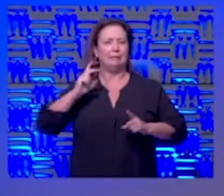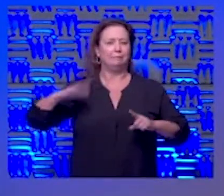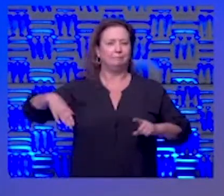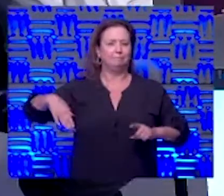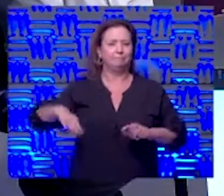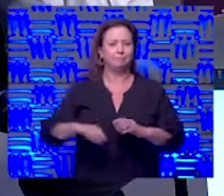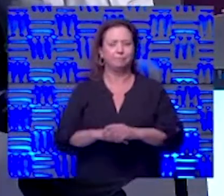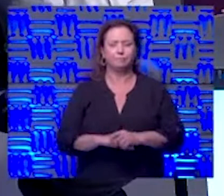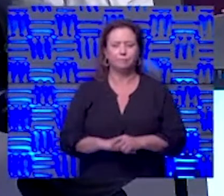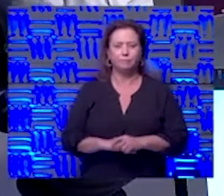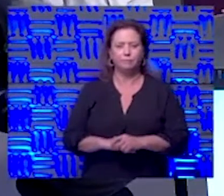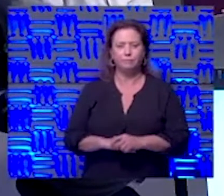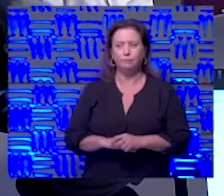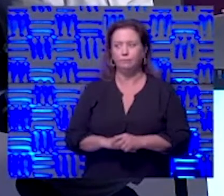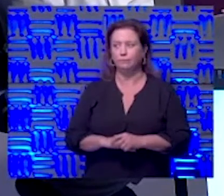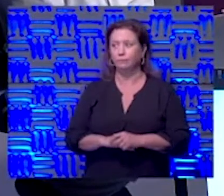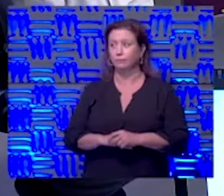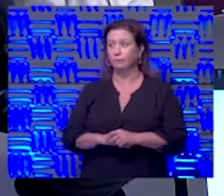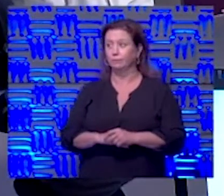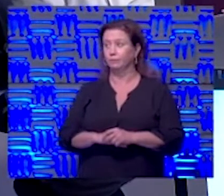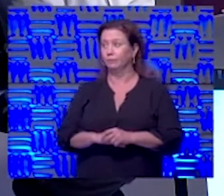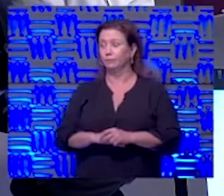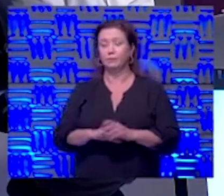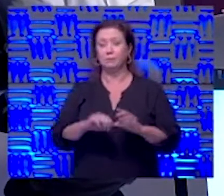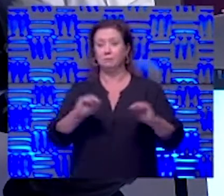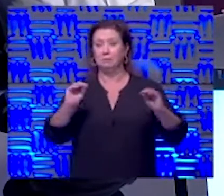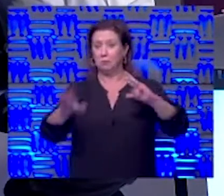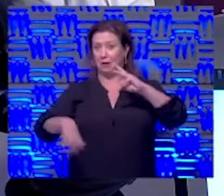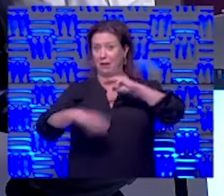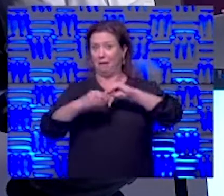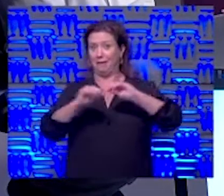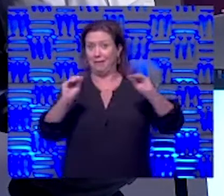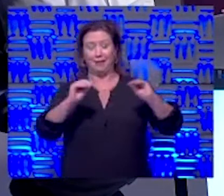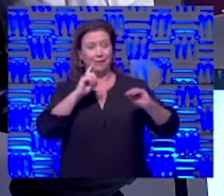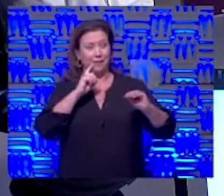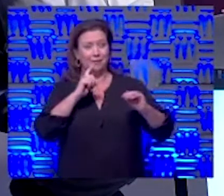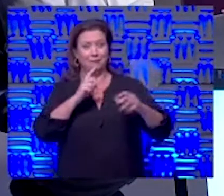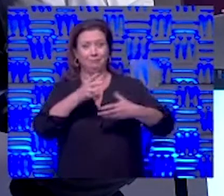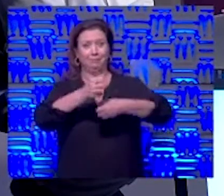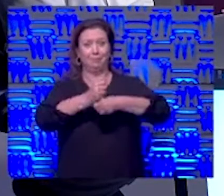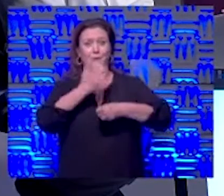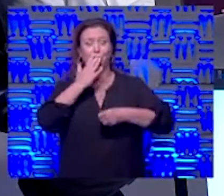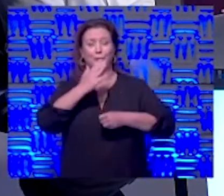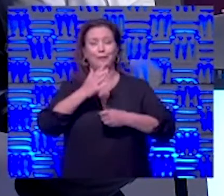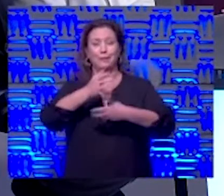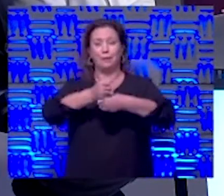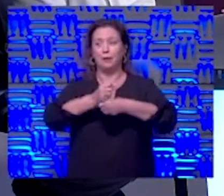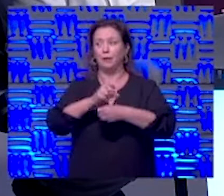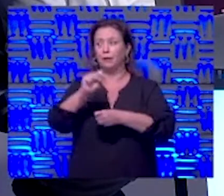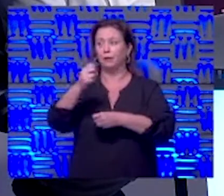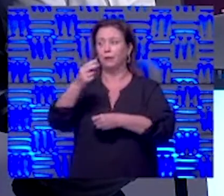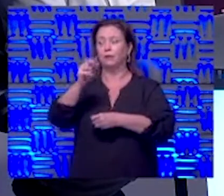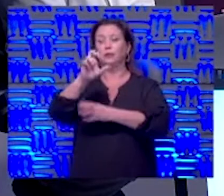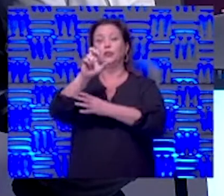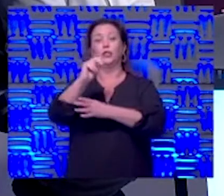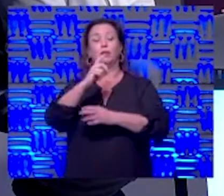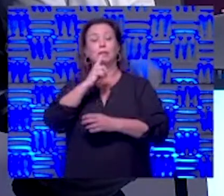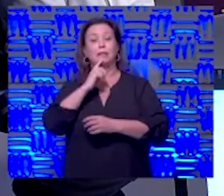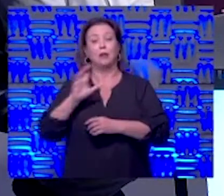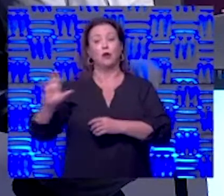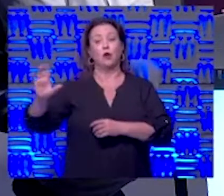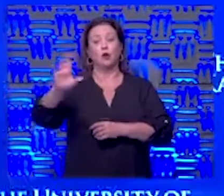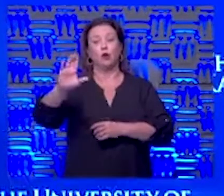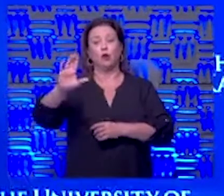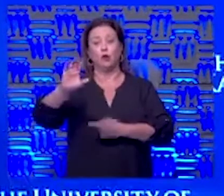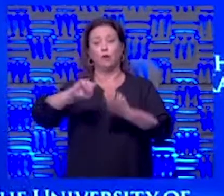time. Did you want to add? I don't think so. He's got it. I know he does. I have a real quick one. Sharon said that her friend's